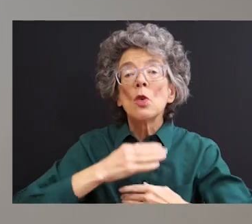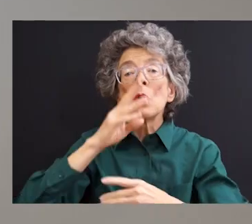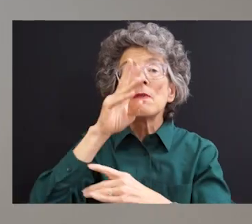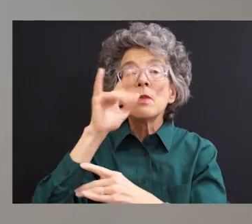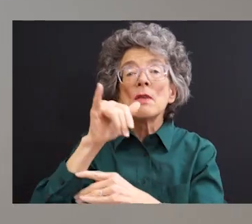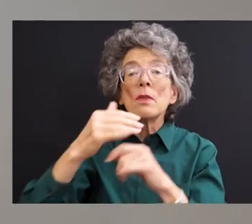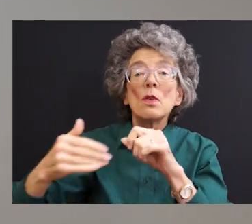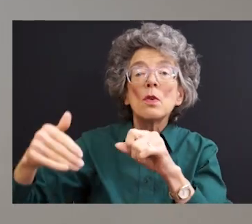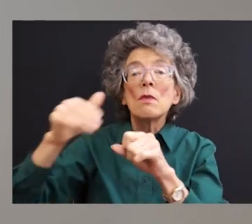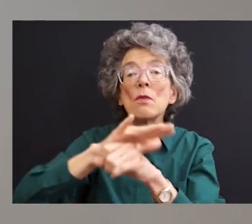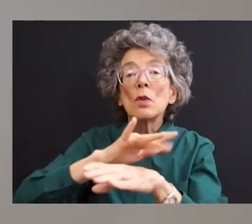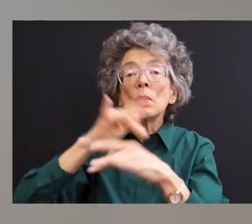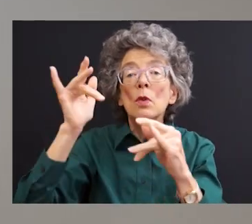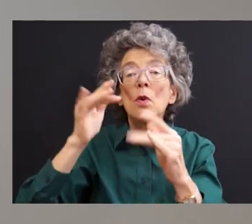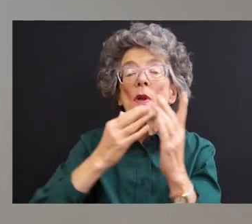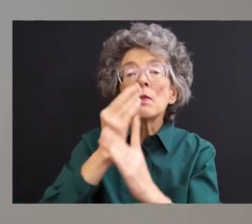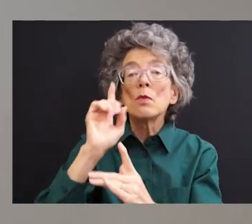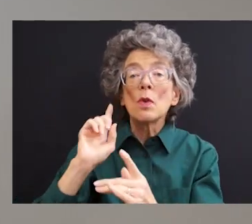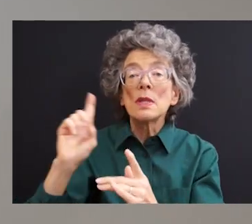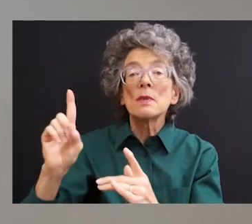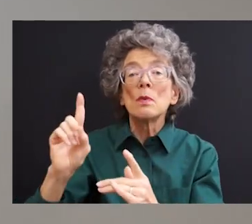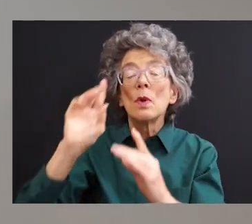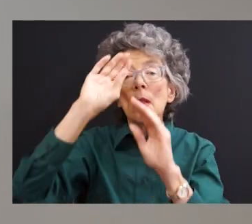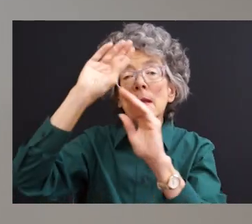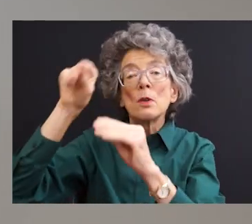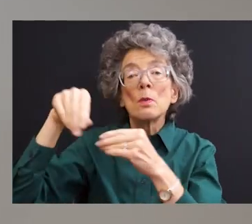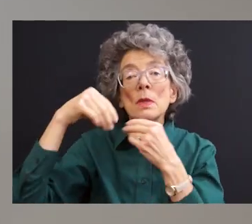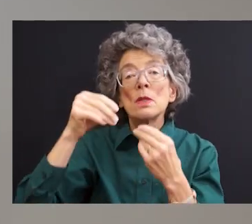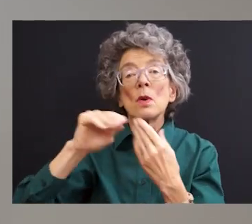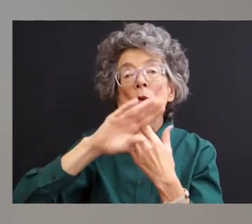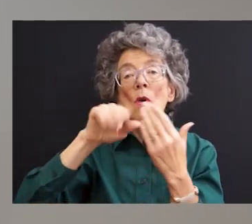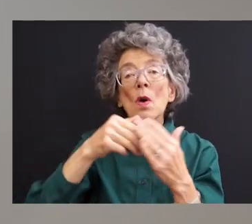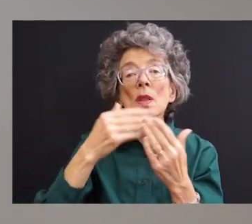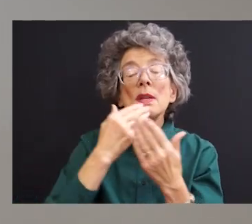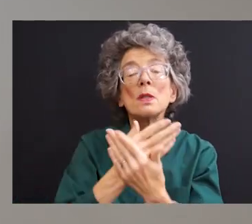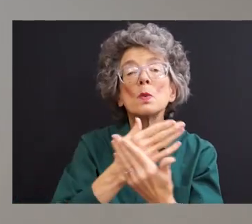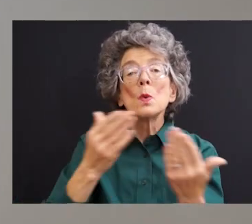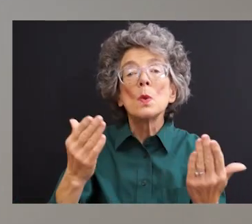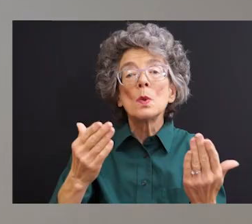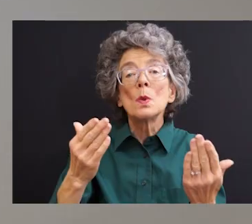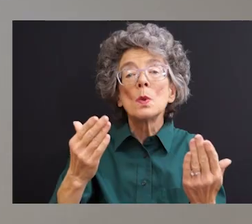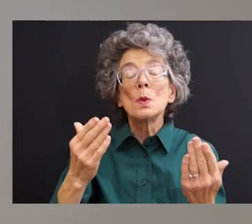fullness of your glory, through Christ our Lord, to whom you bestow on the world all that is good.